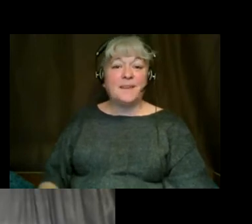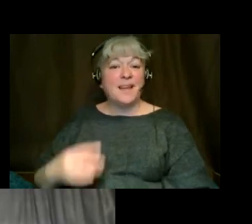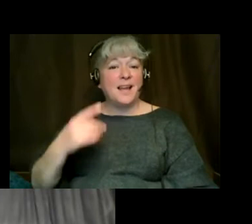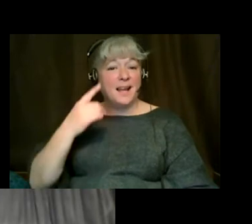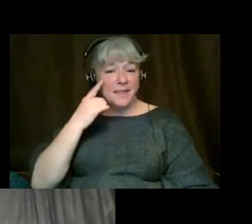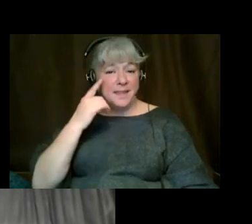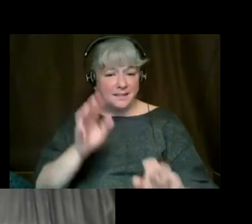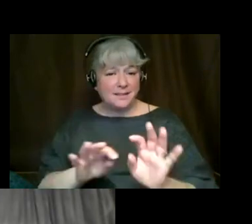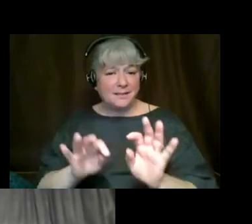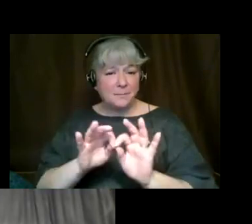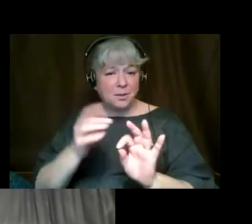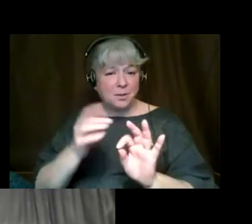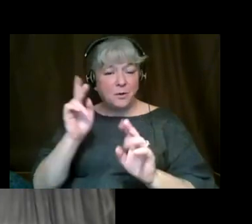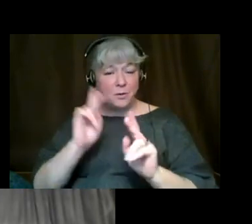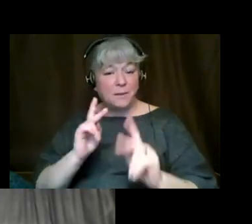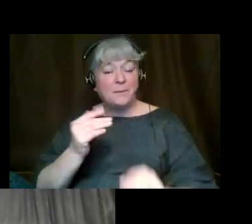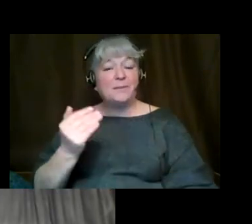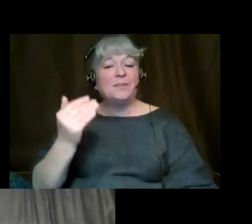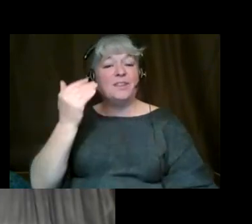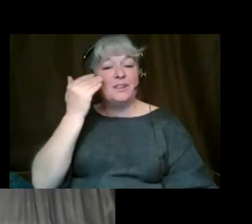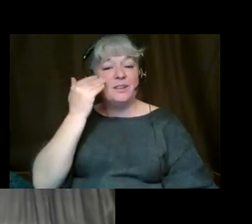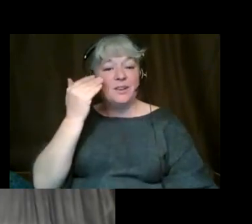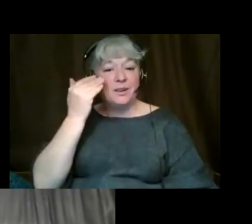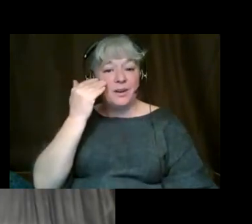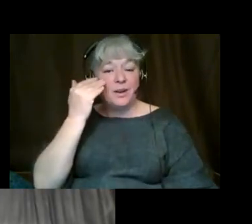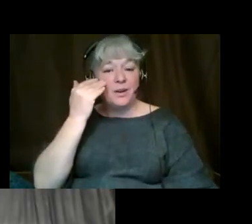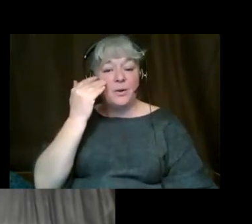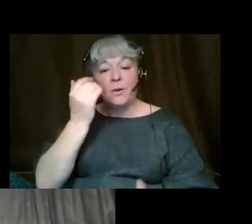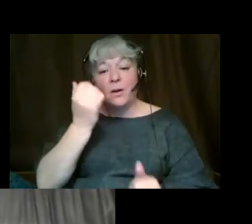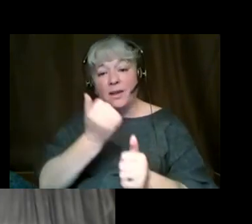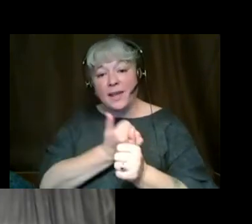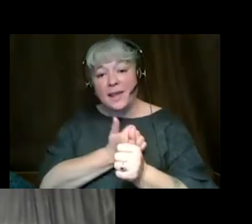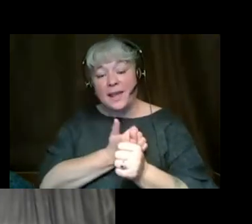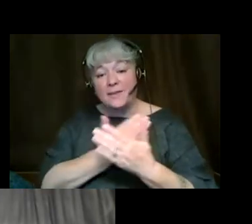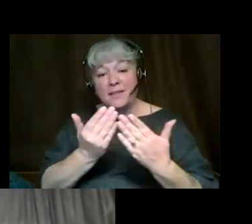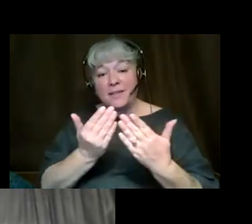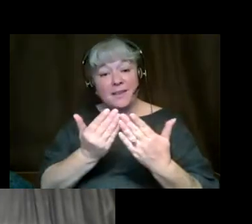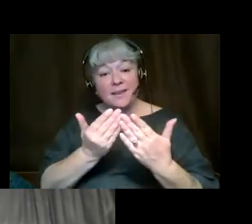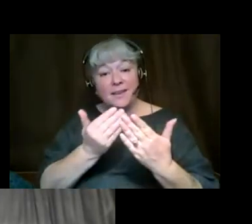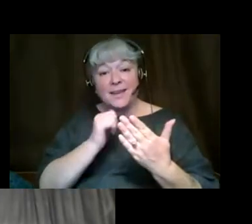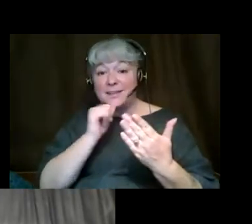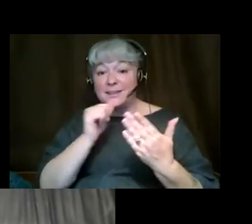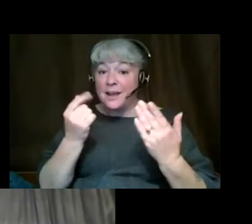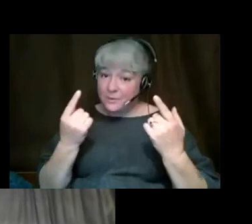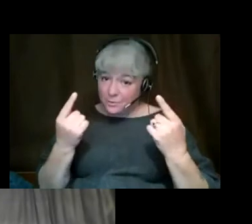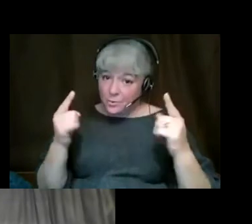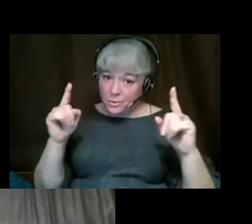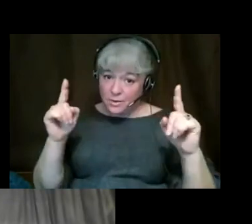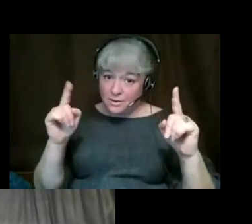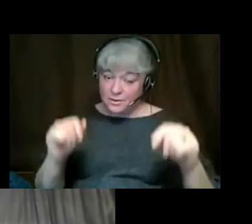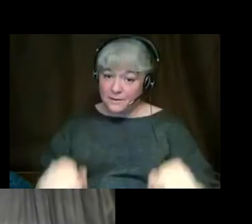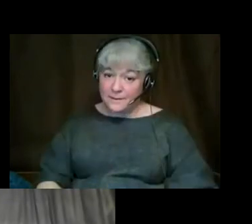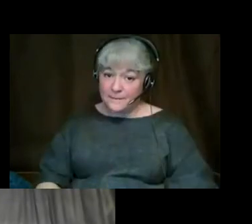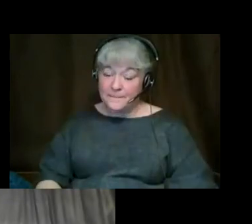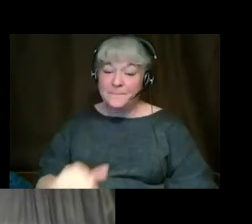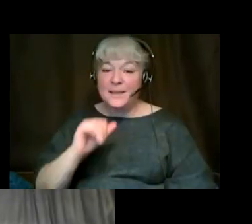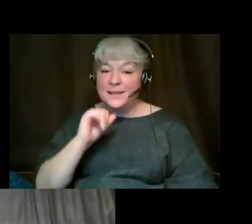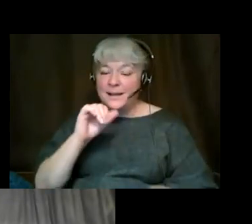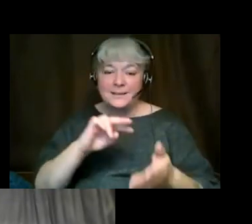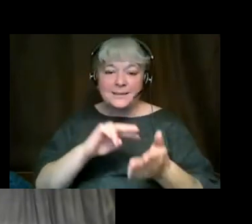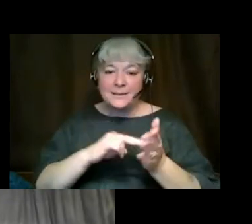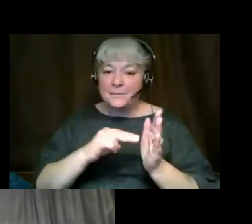for people to know everything doesn't work. That doesn't mean